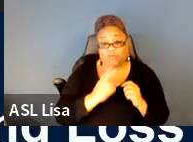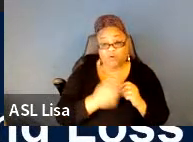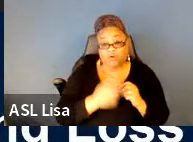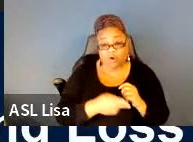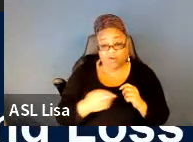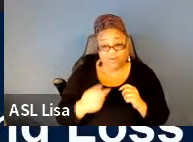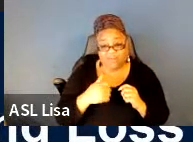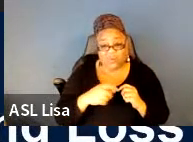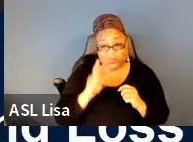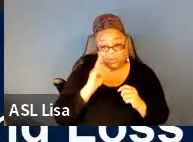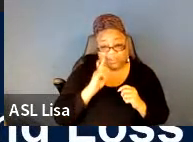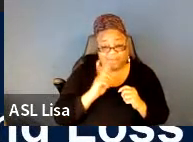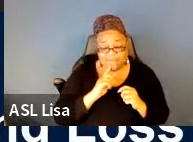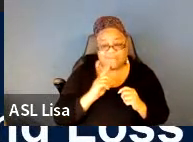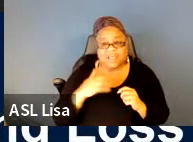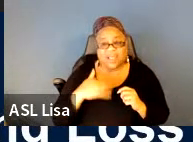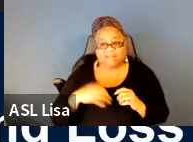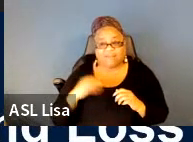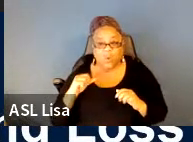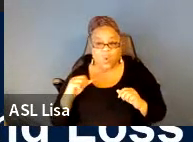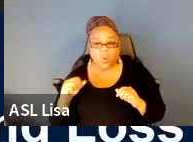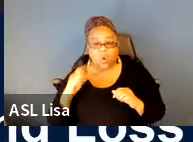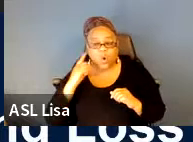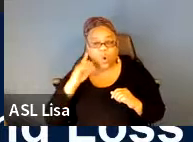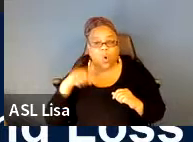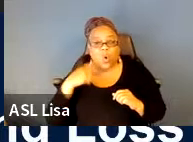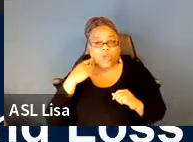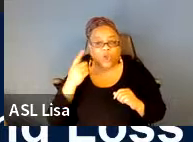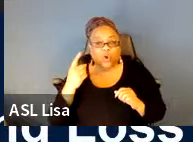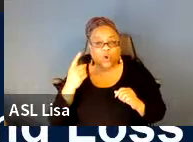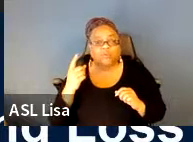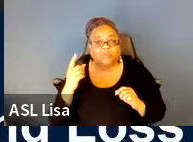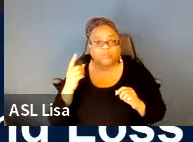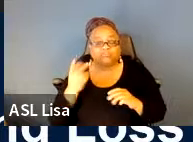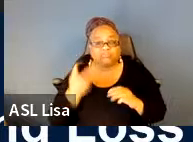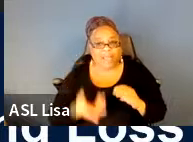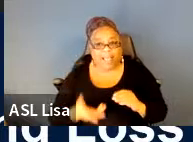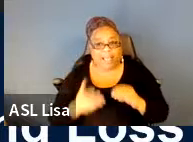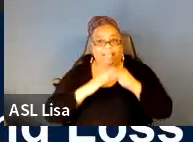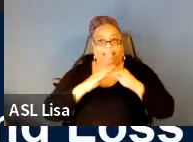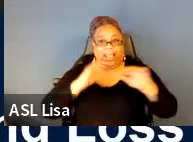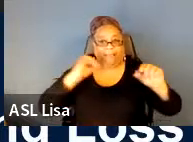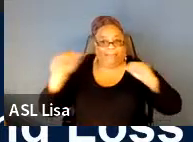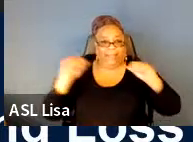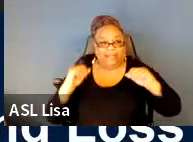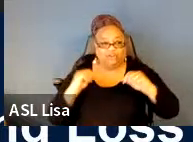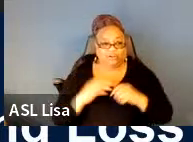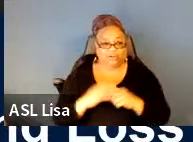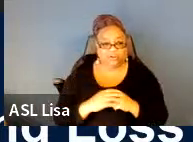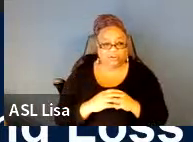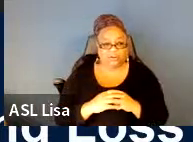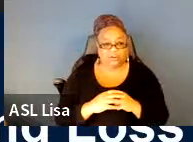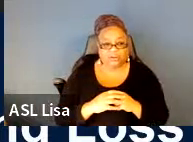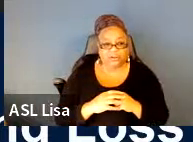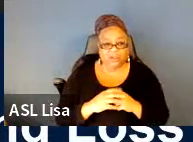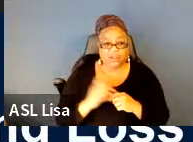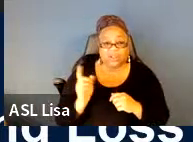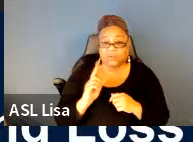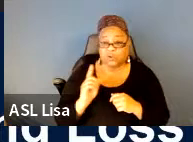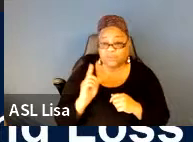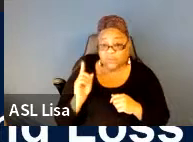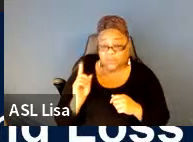with audio amplification. Signs can be provided at each assembly area or each ticket office or